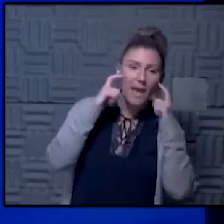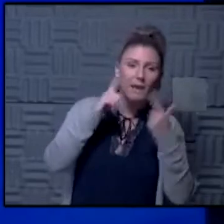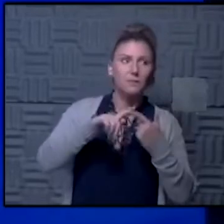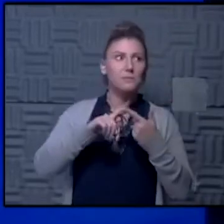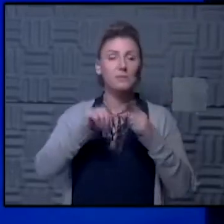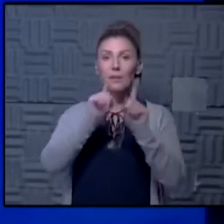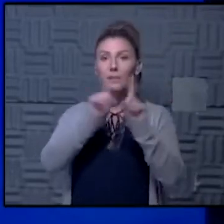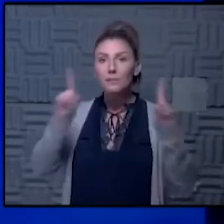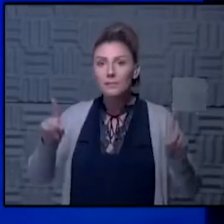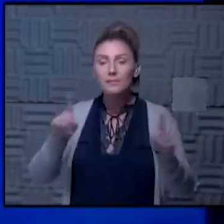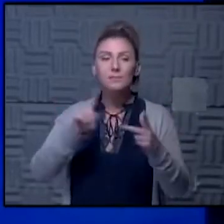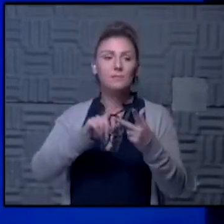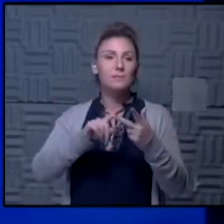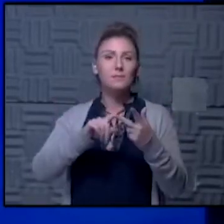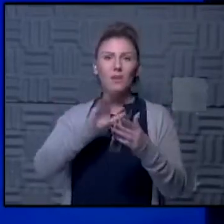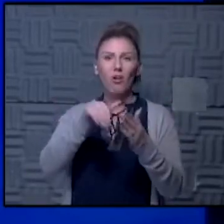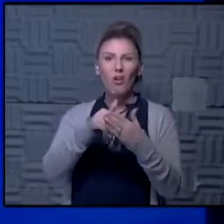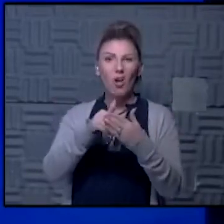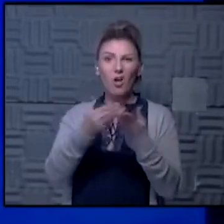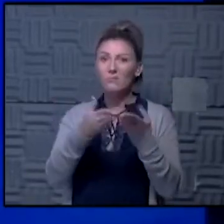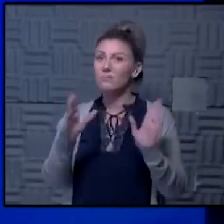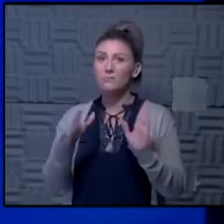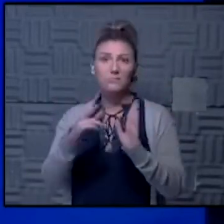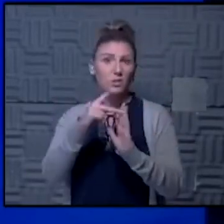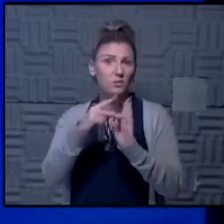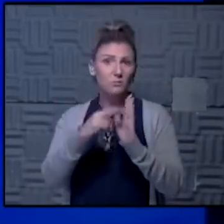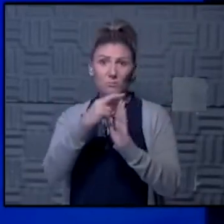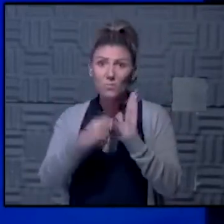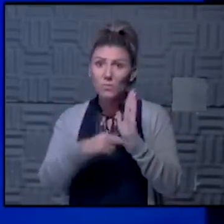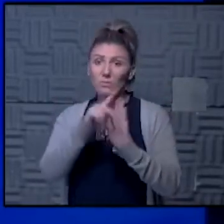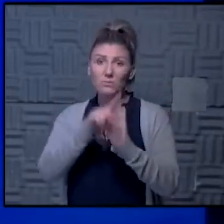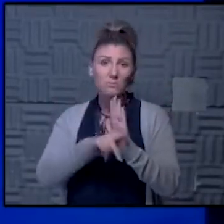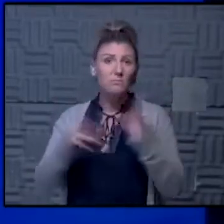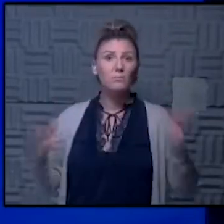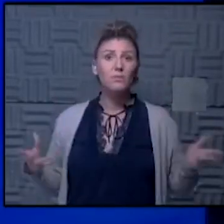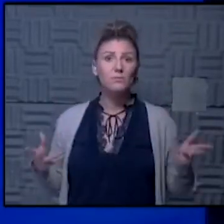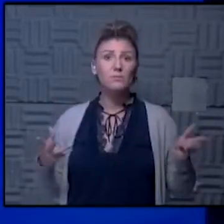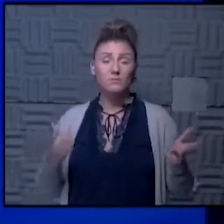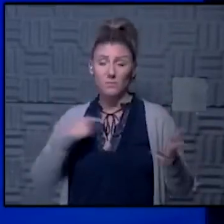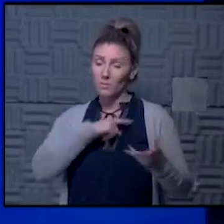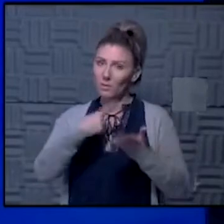is another, the general principles of infection prevention that we've talked about so many times.